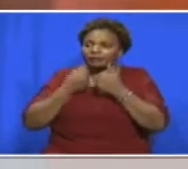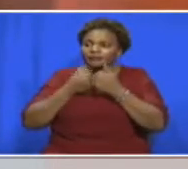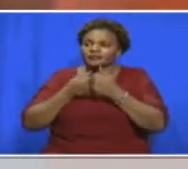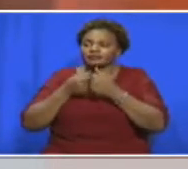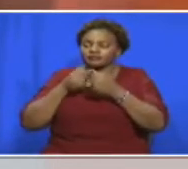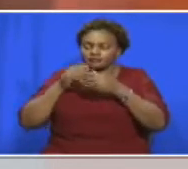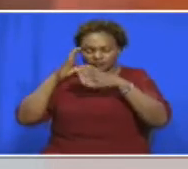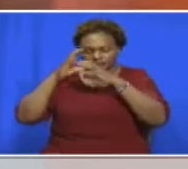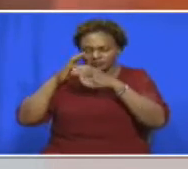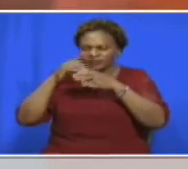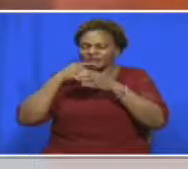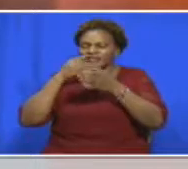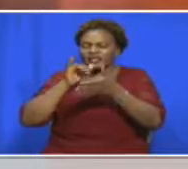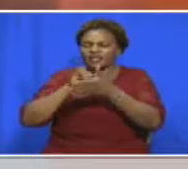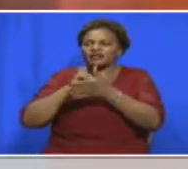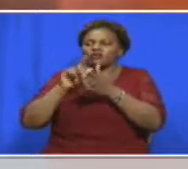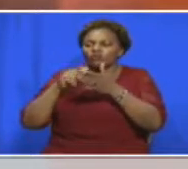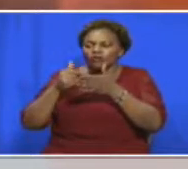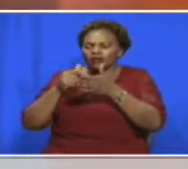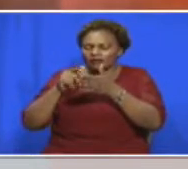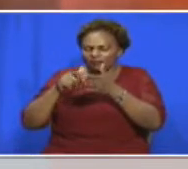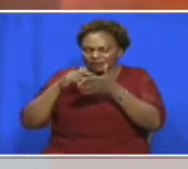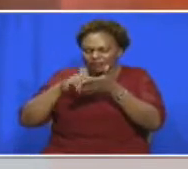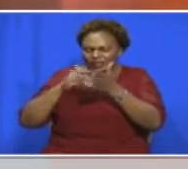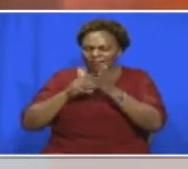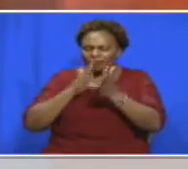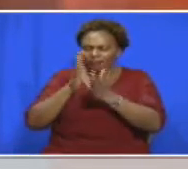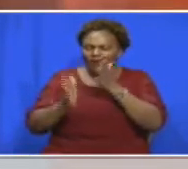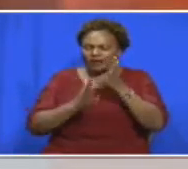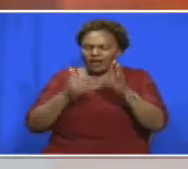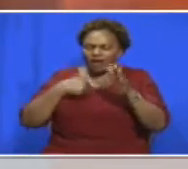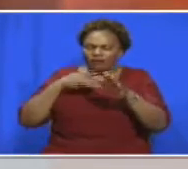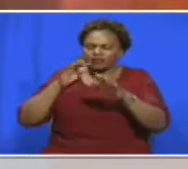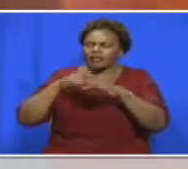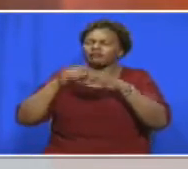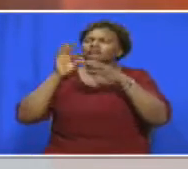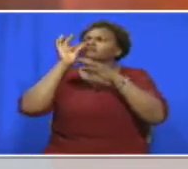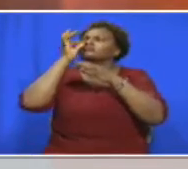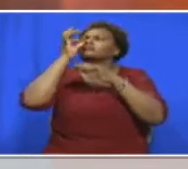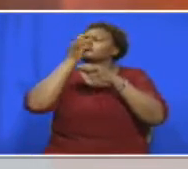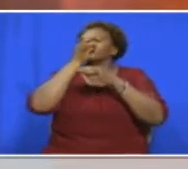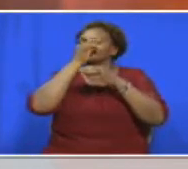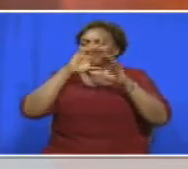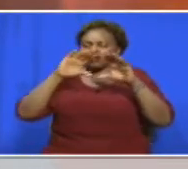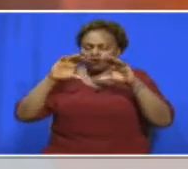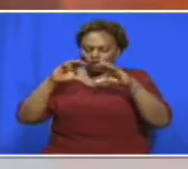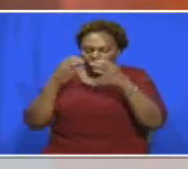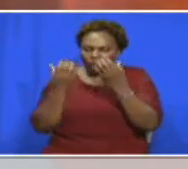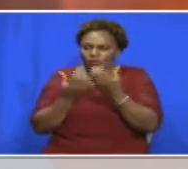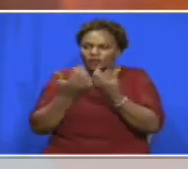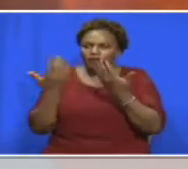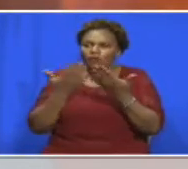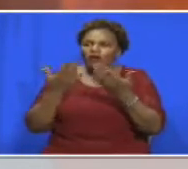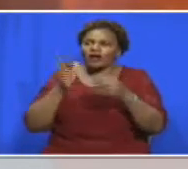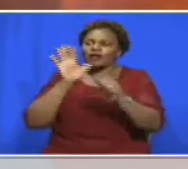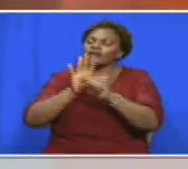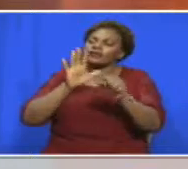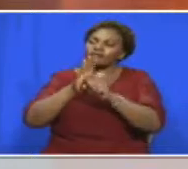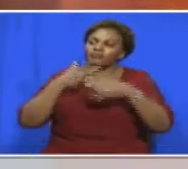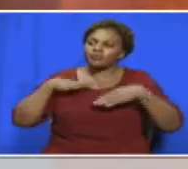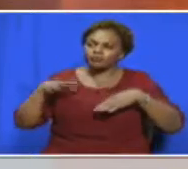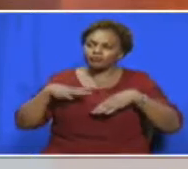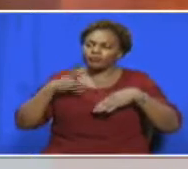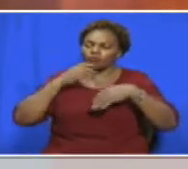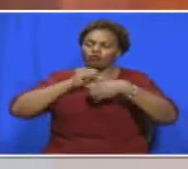is carried out, what I mean by setup is when you are testing in a community where there are a lot of people who